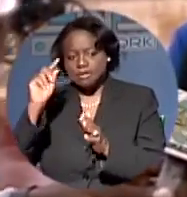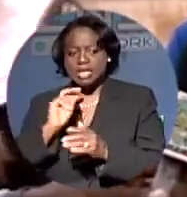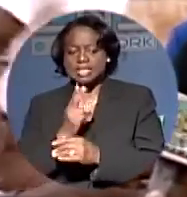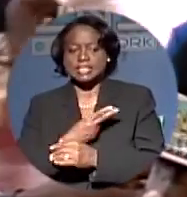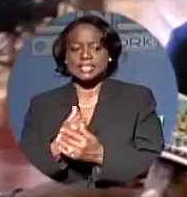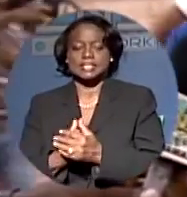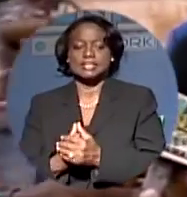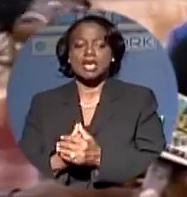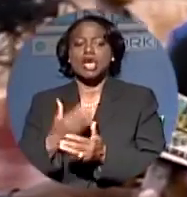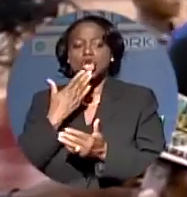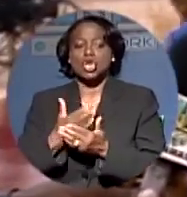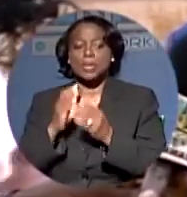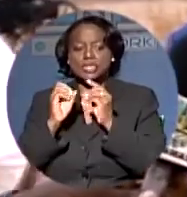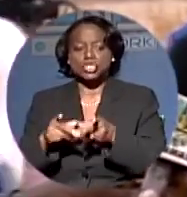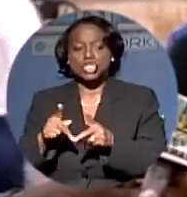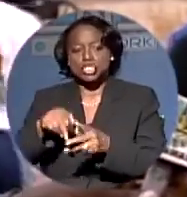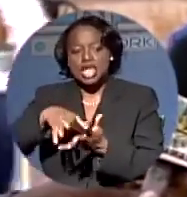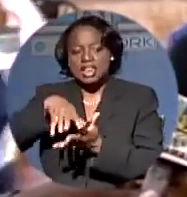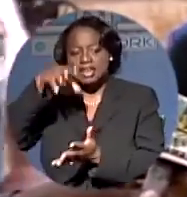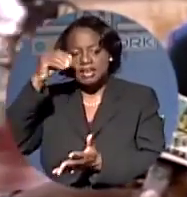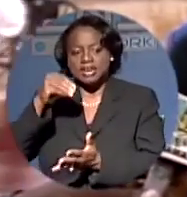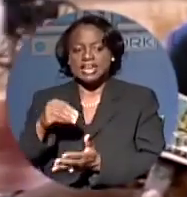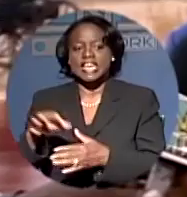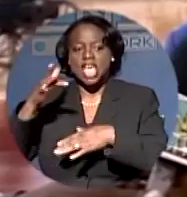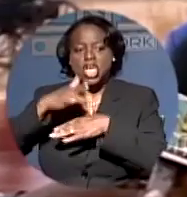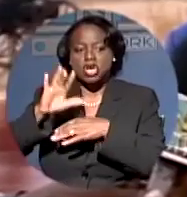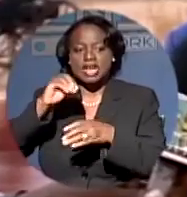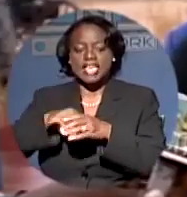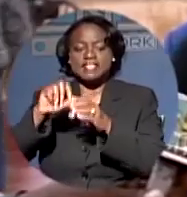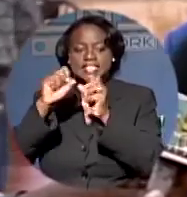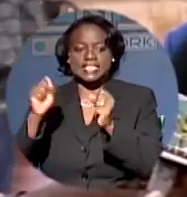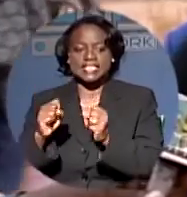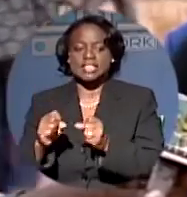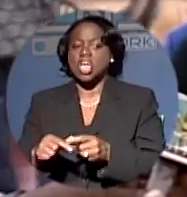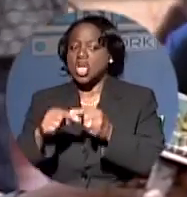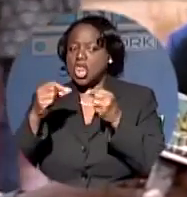this early in the season in November. So a lot of great lessons for us in this game.